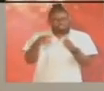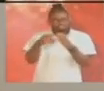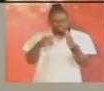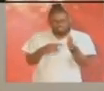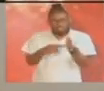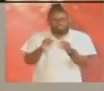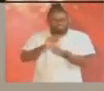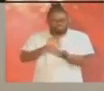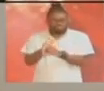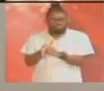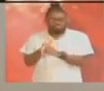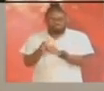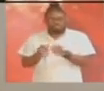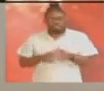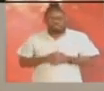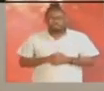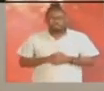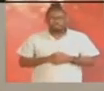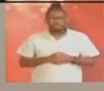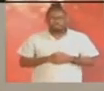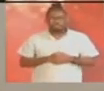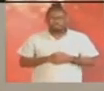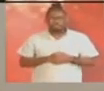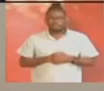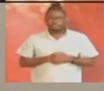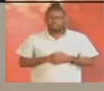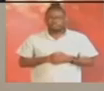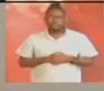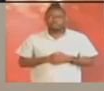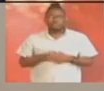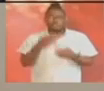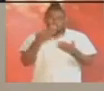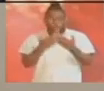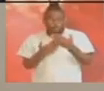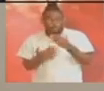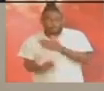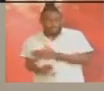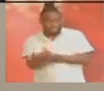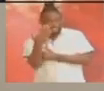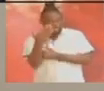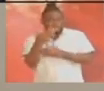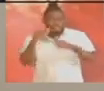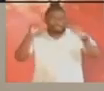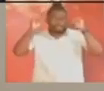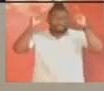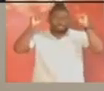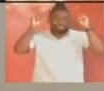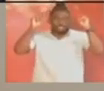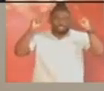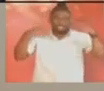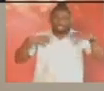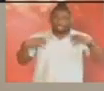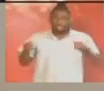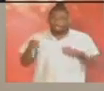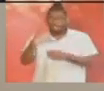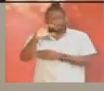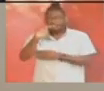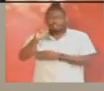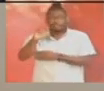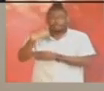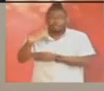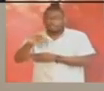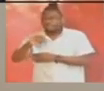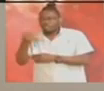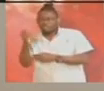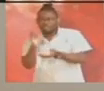Trotman. Honorable Minister of Health, Minister Dayal Singh, CMO Dr. Pasram, my colleagues Dr. Hines, Dr.